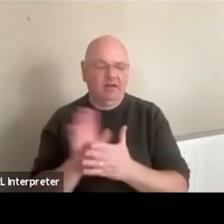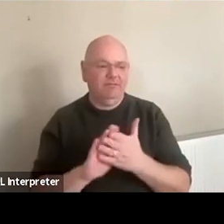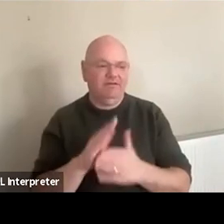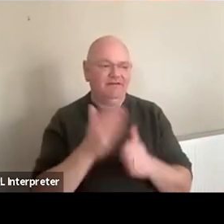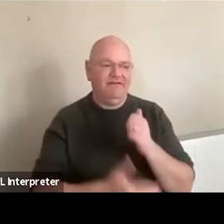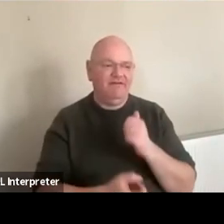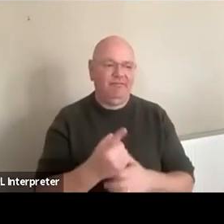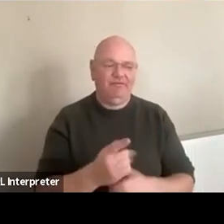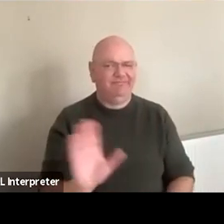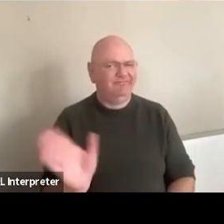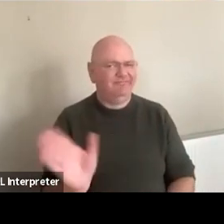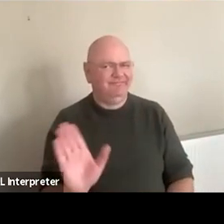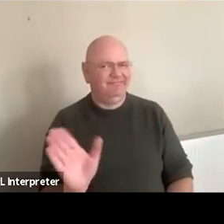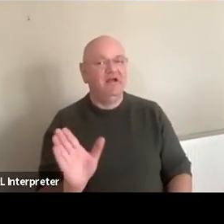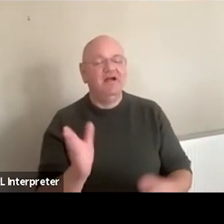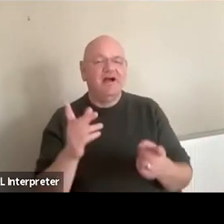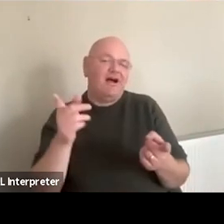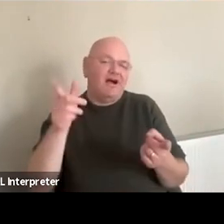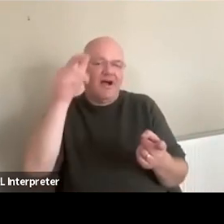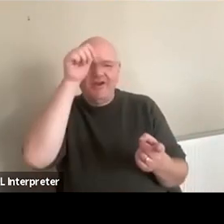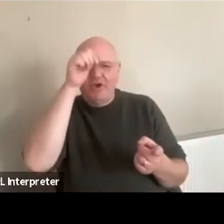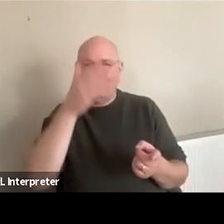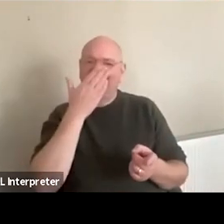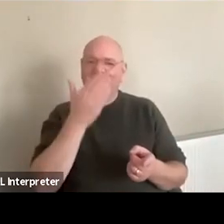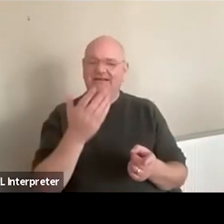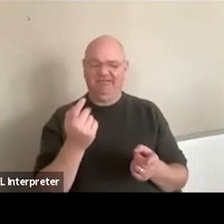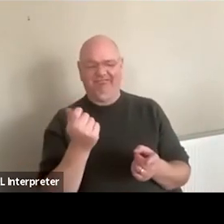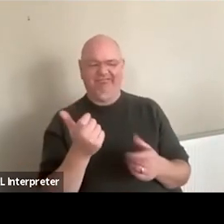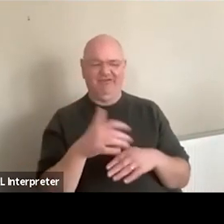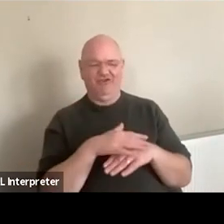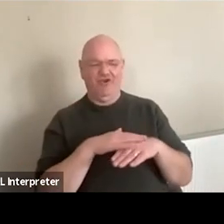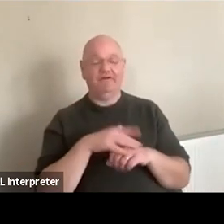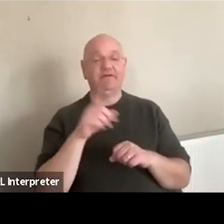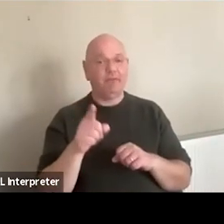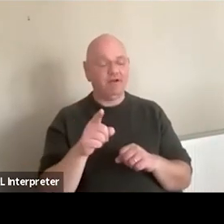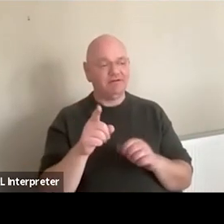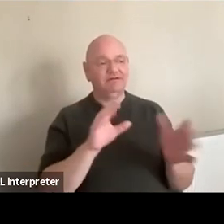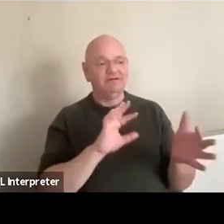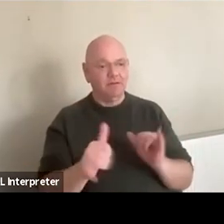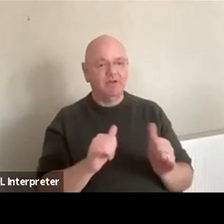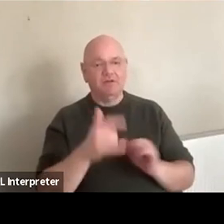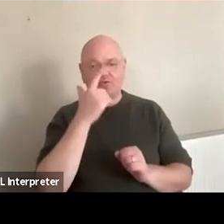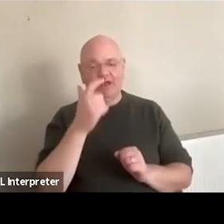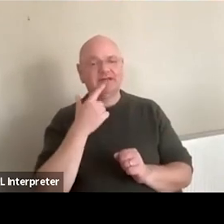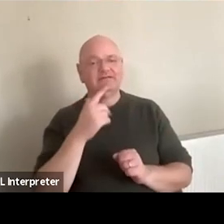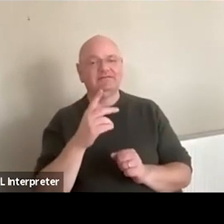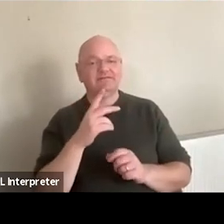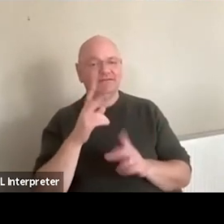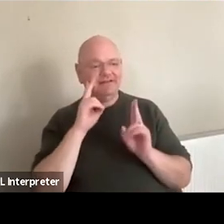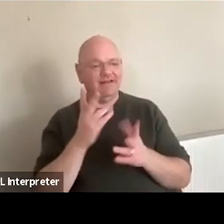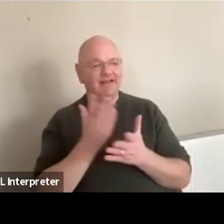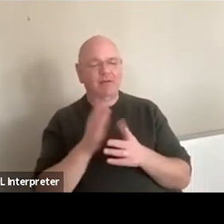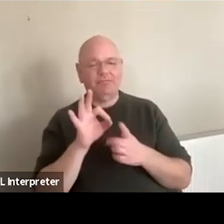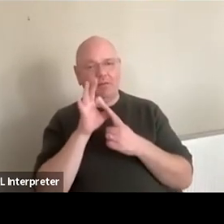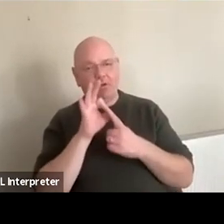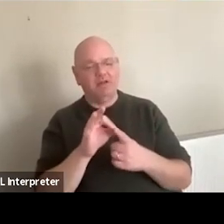And although that's a really flippant thing to say, I think it is concerning when we see people actually apply that to real life, and what's erased and